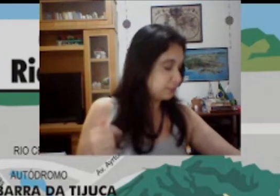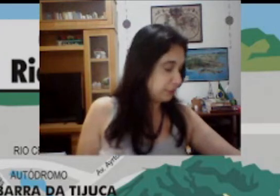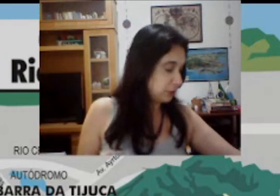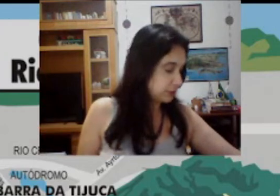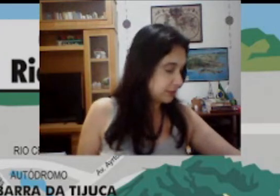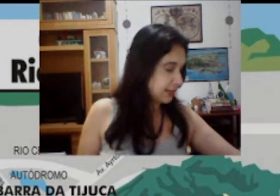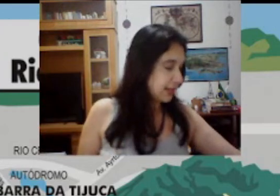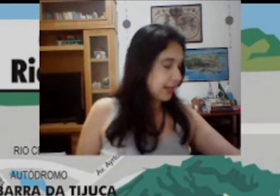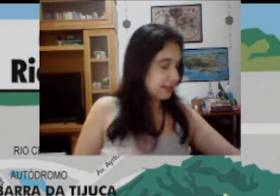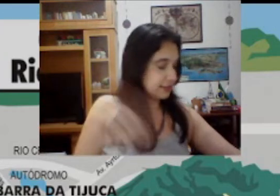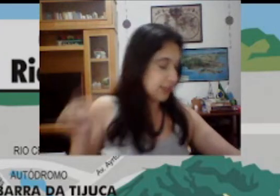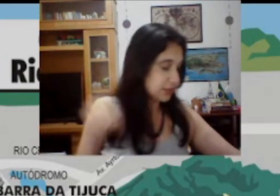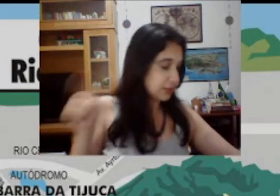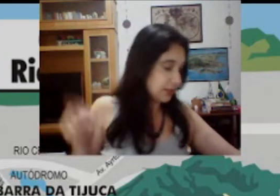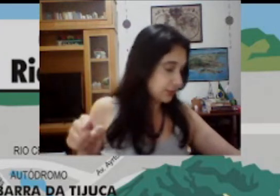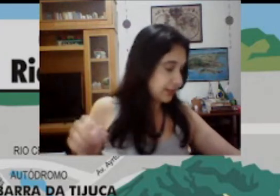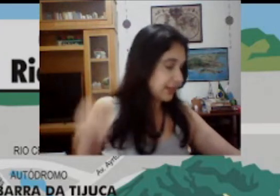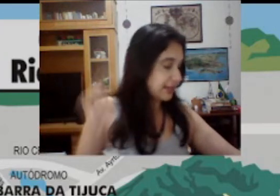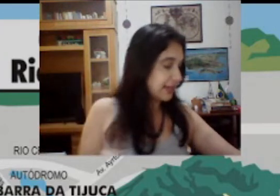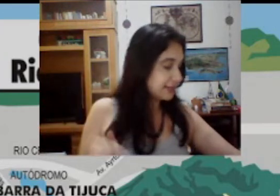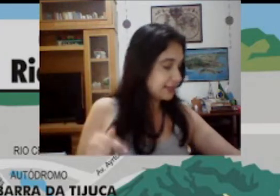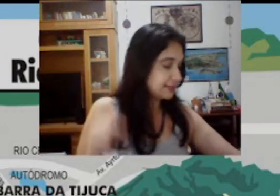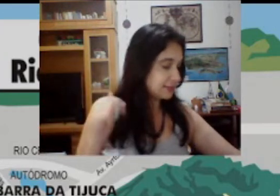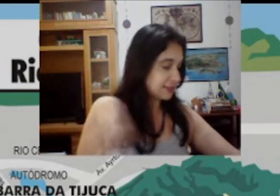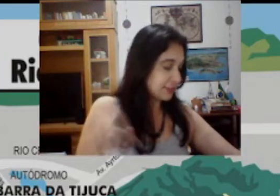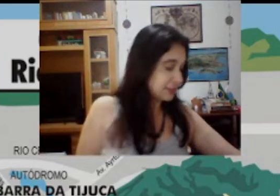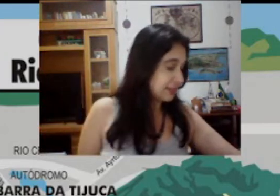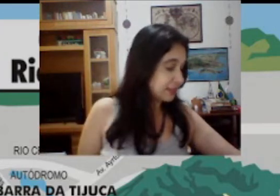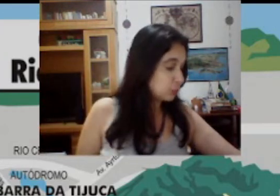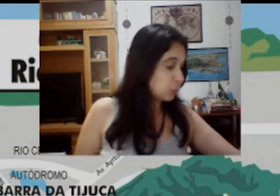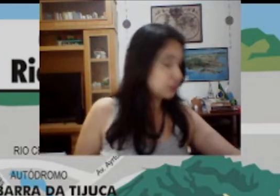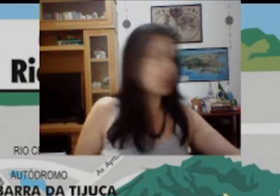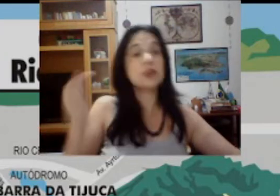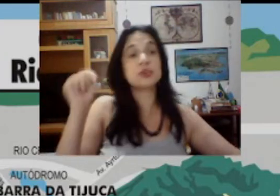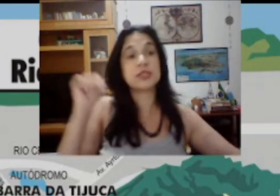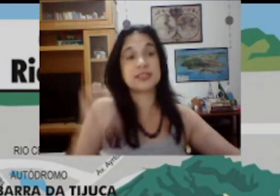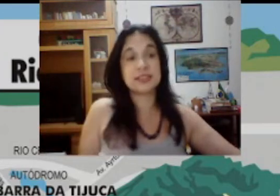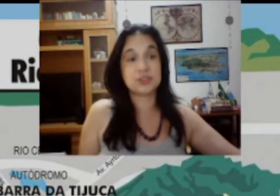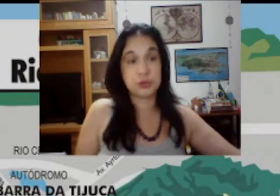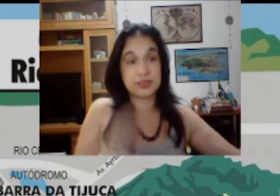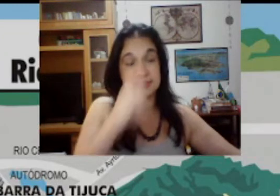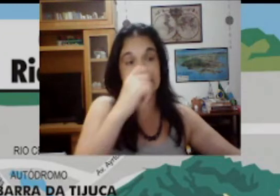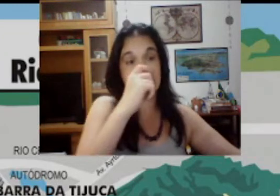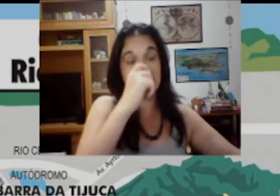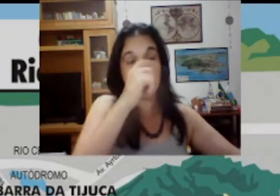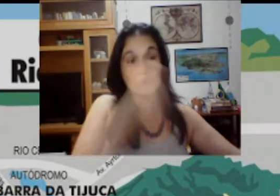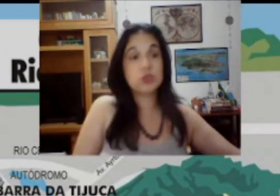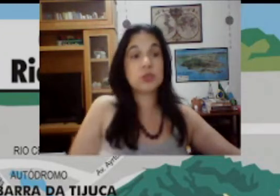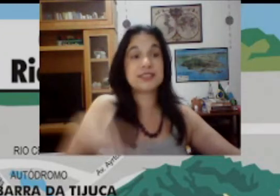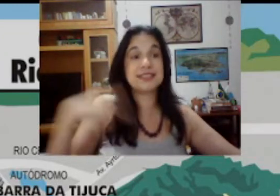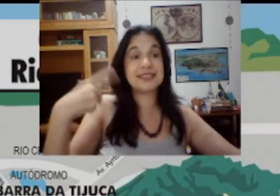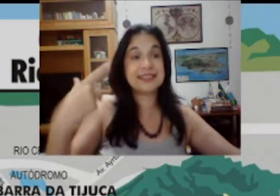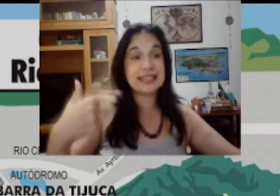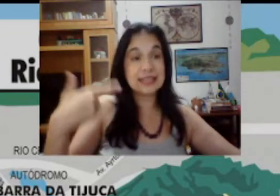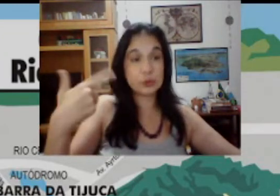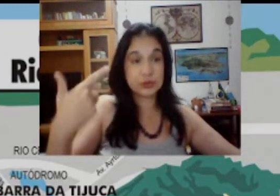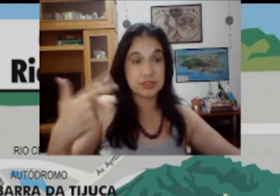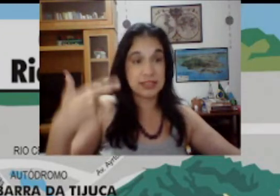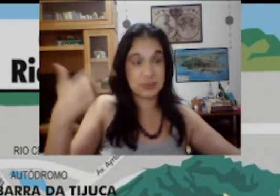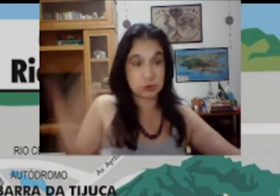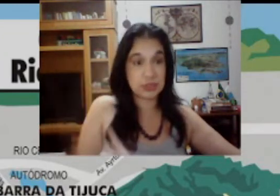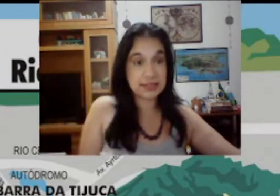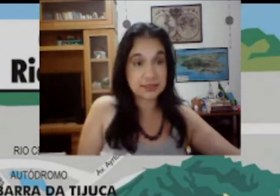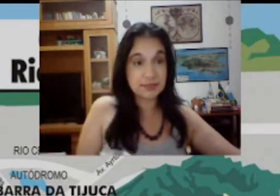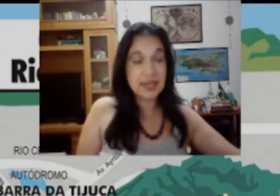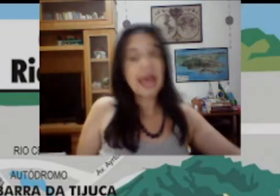street built in the downtown area in 1817, which also exists to this day, which was the Santa